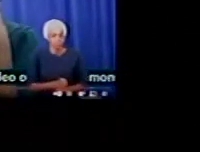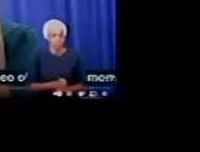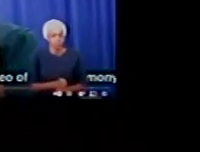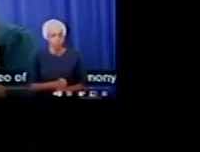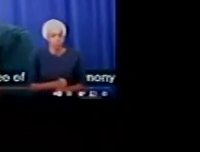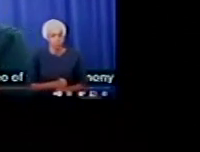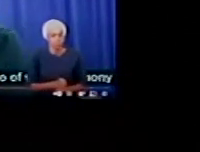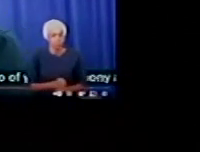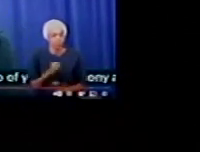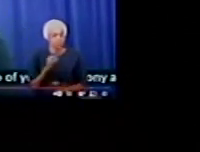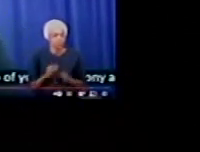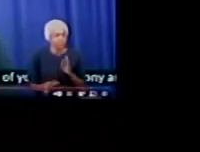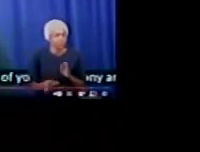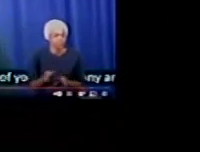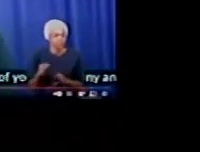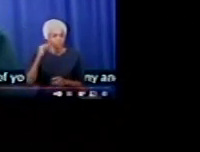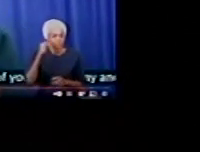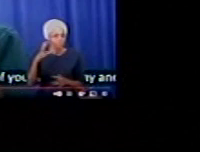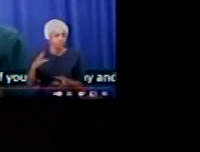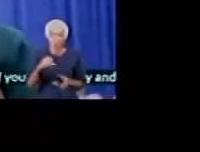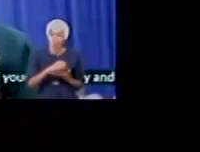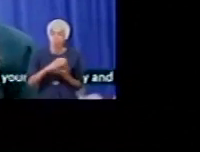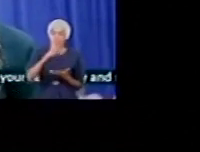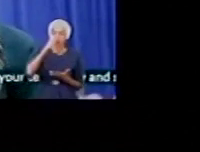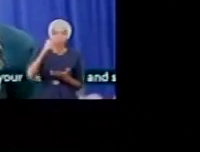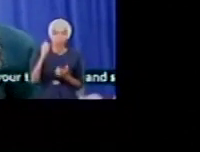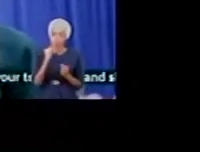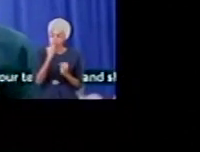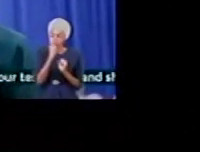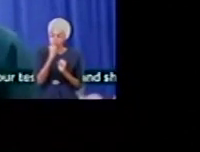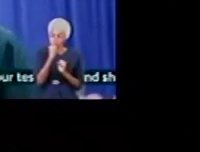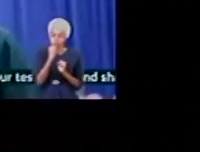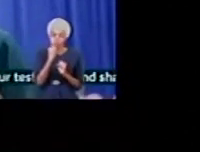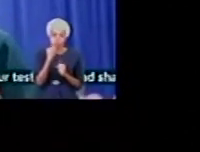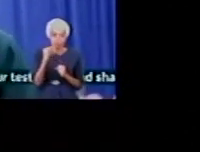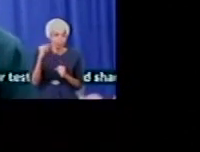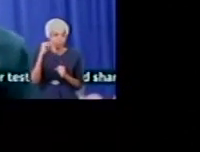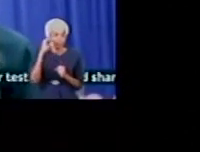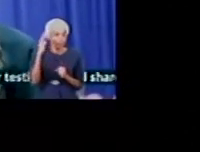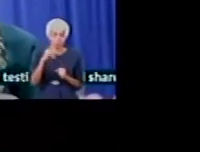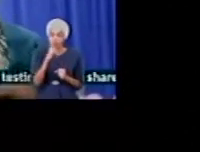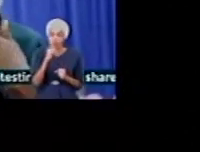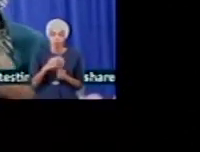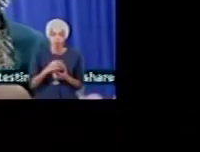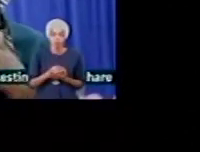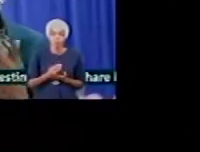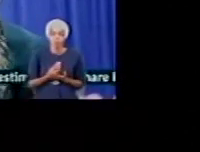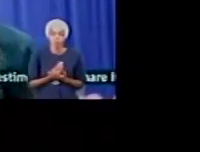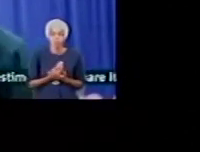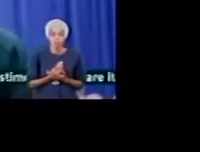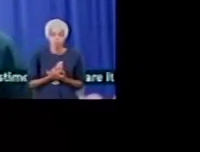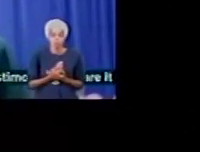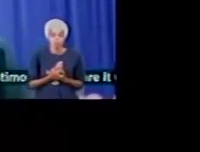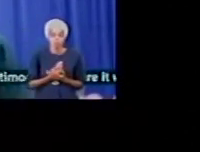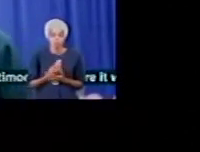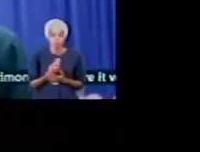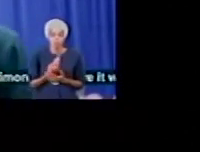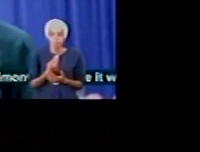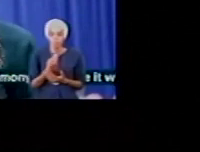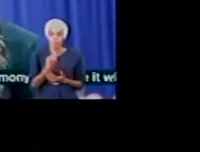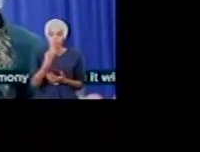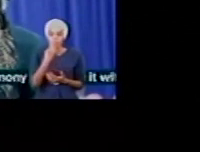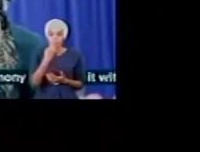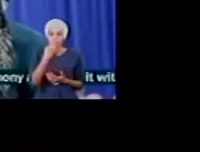will not be able to swallow even saliva. My parents usually spend money on this. They'll